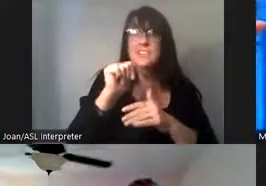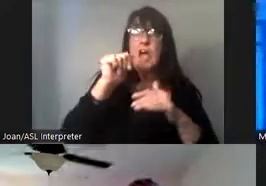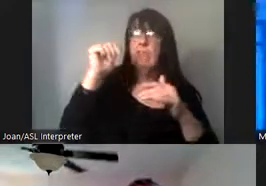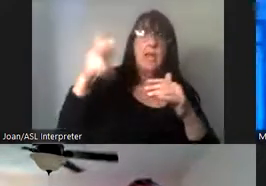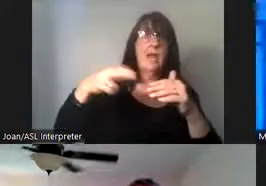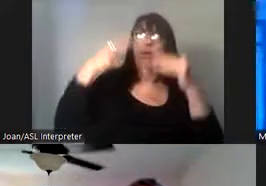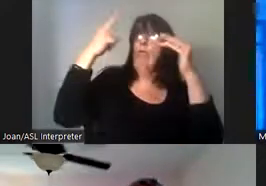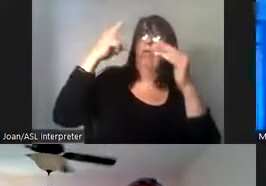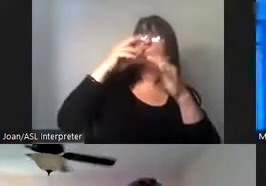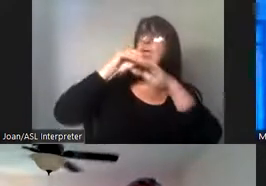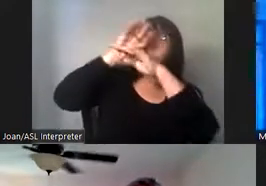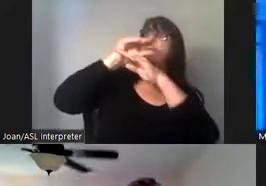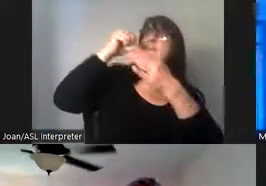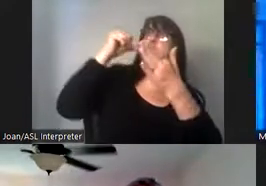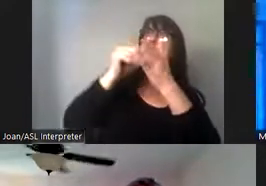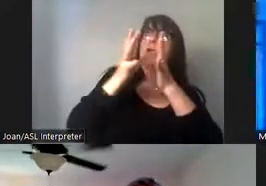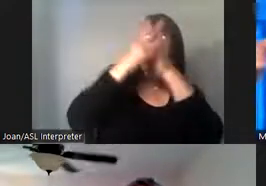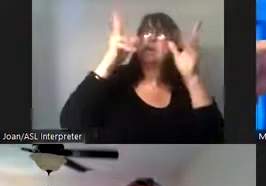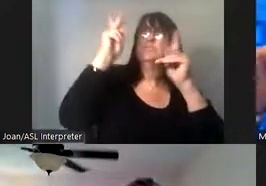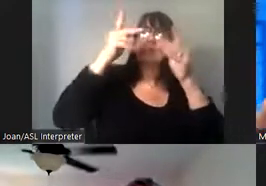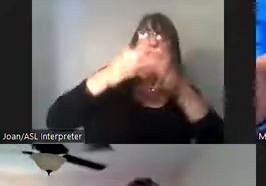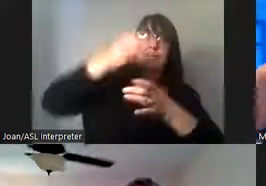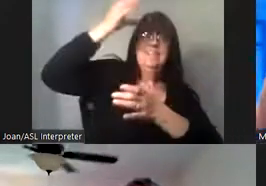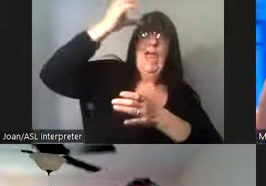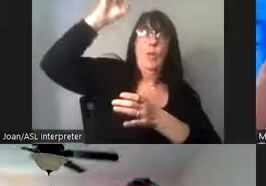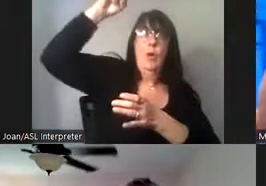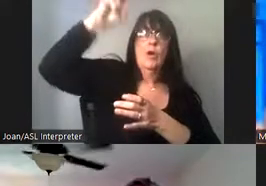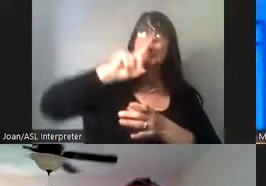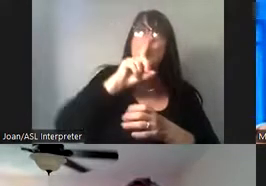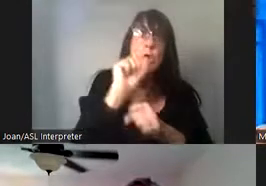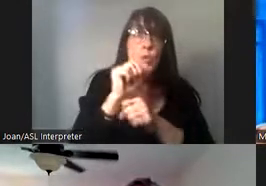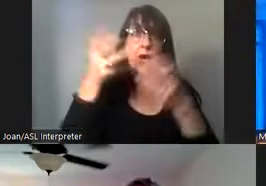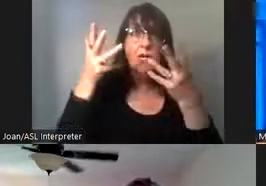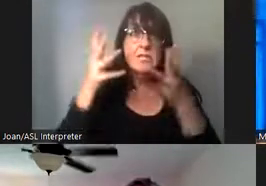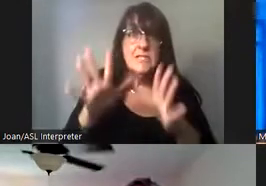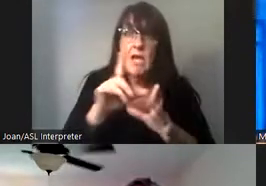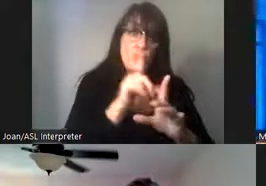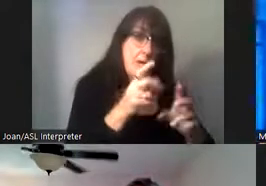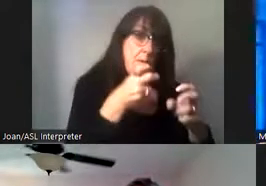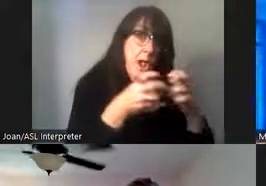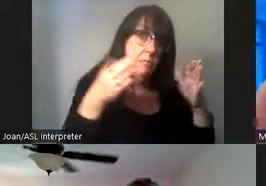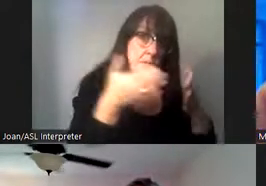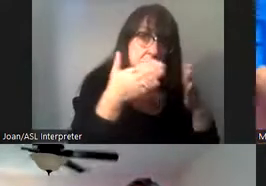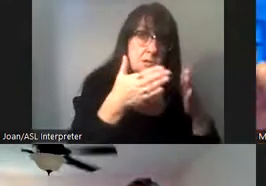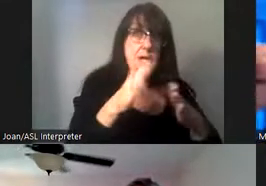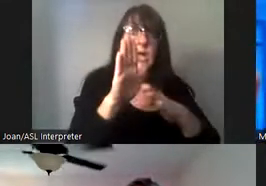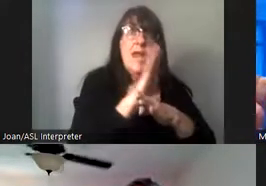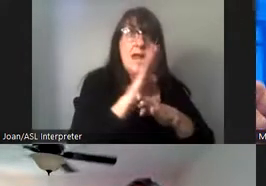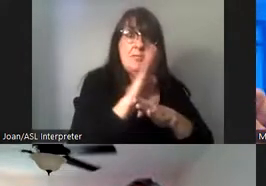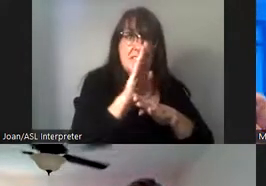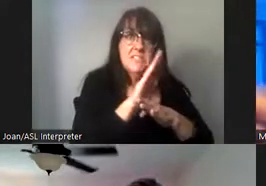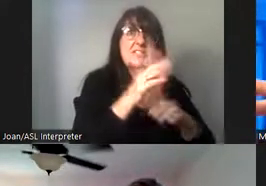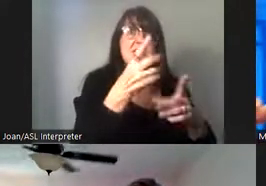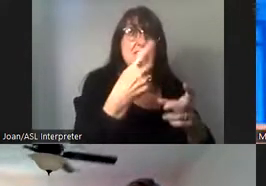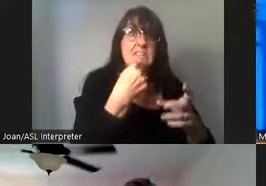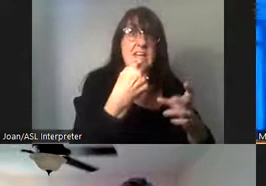advice letter done by a bunch of people in an ivory tower. This was real work done on real problems and then industry saying, yes, we're ready to go.